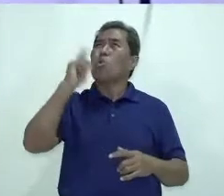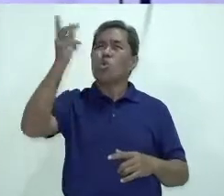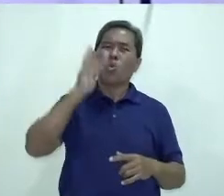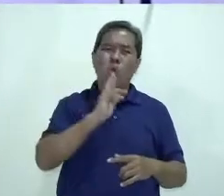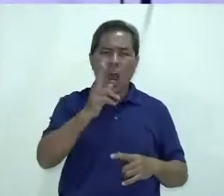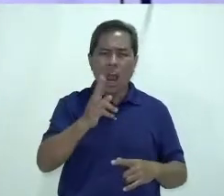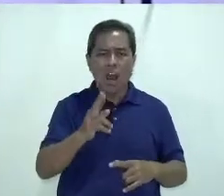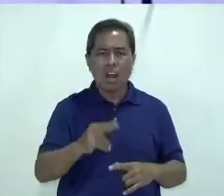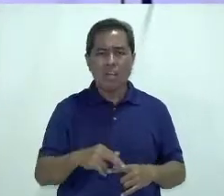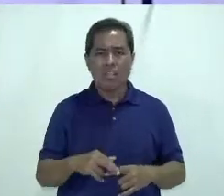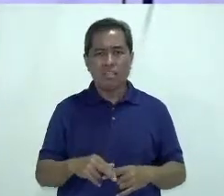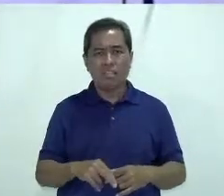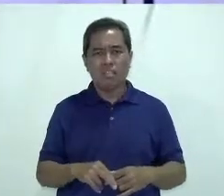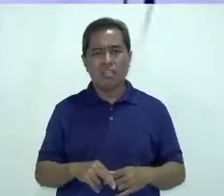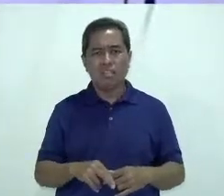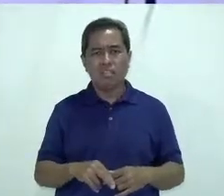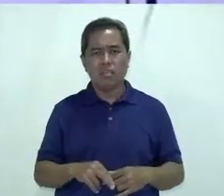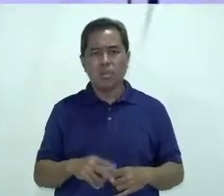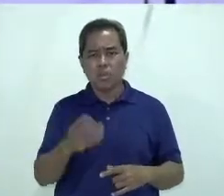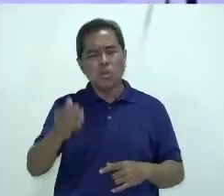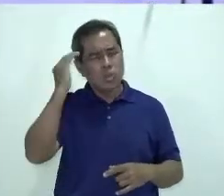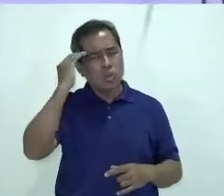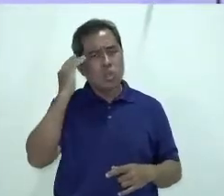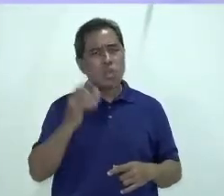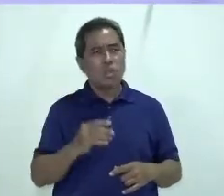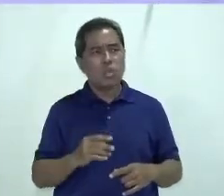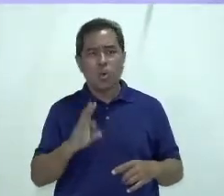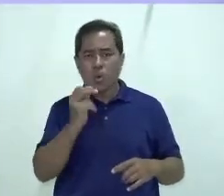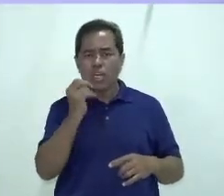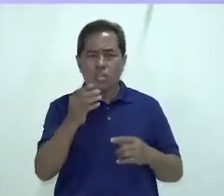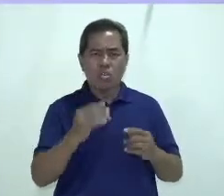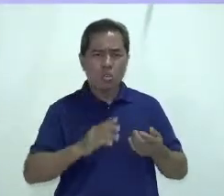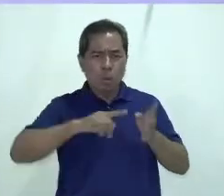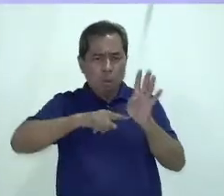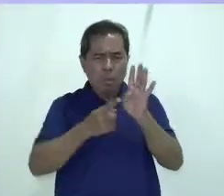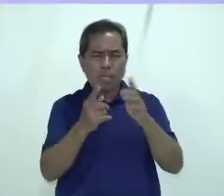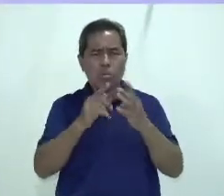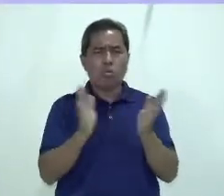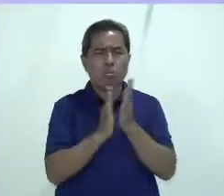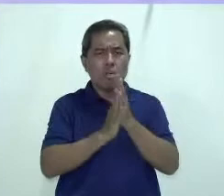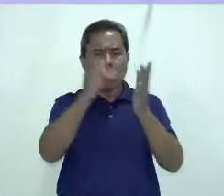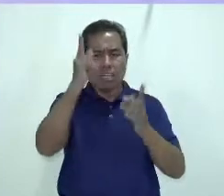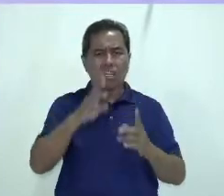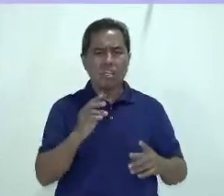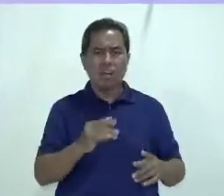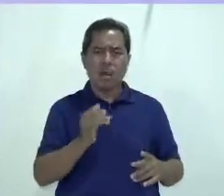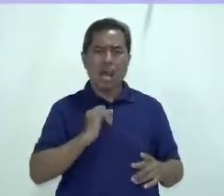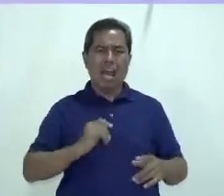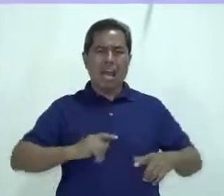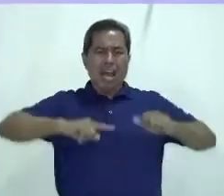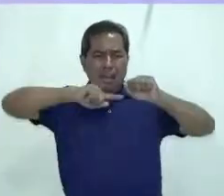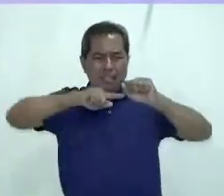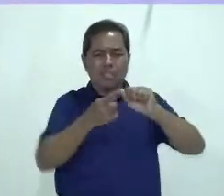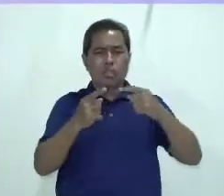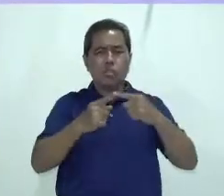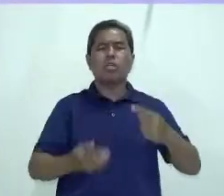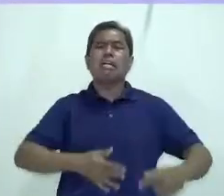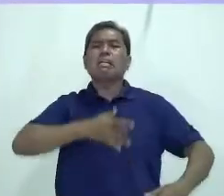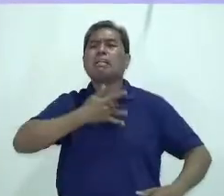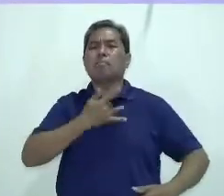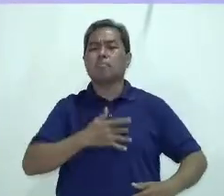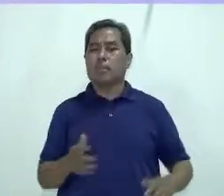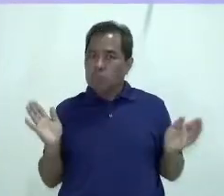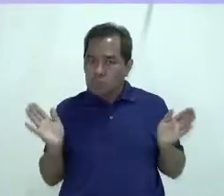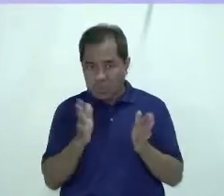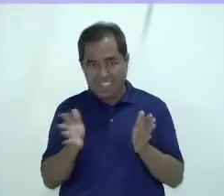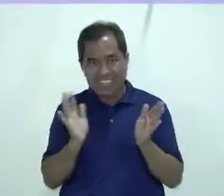are. And I don't know about you, when you begin to praise God, when I begin to praise God, I start to feel